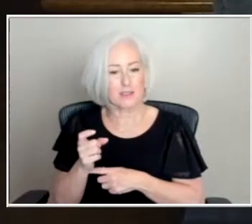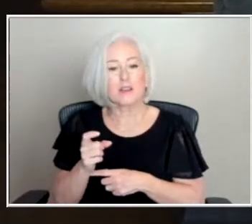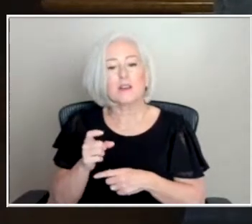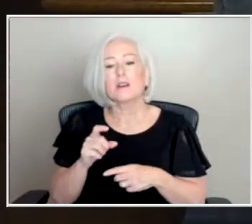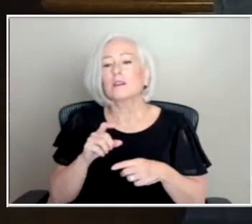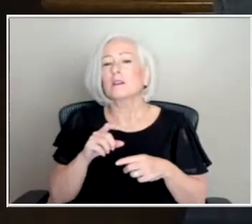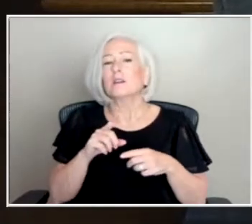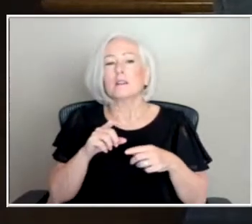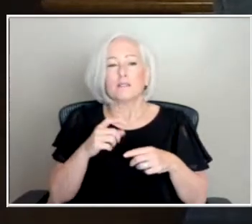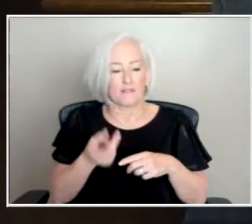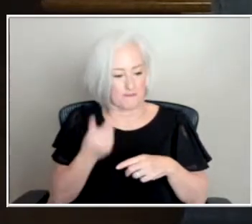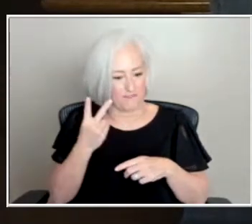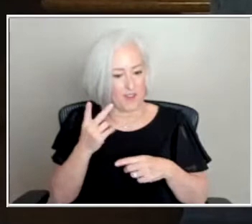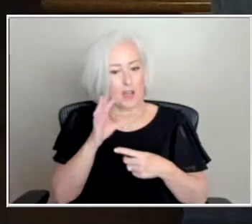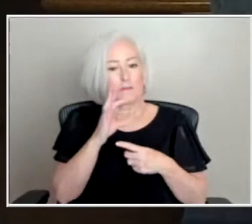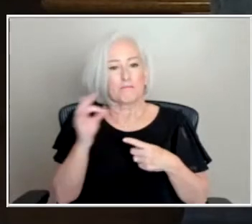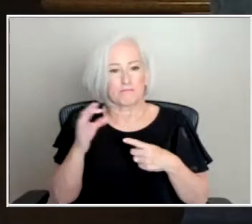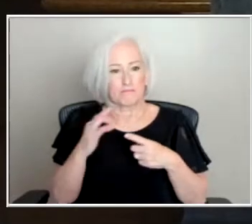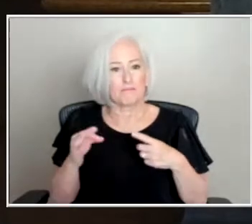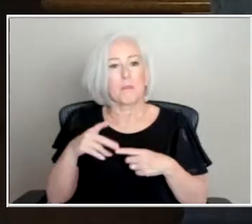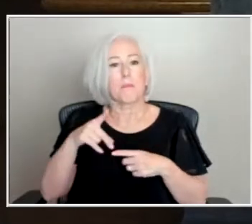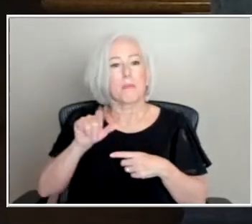started me on